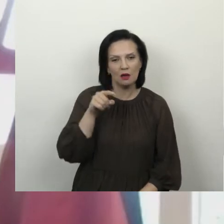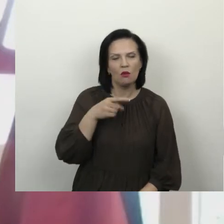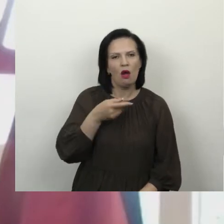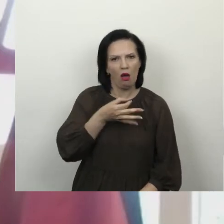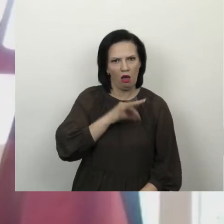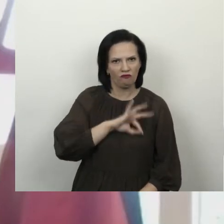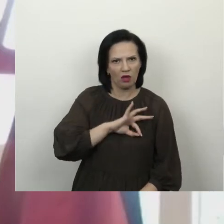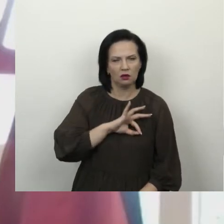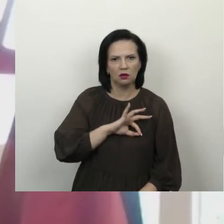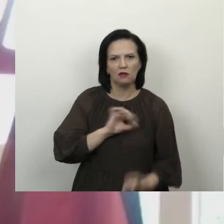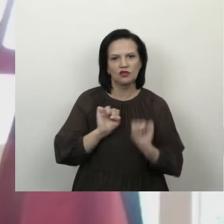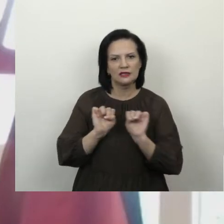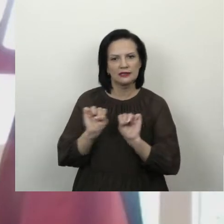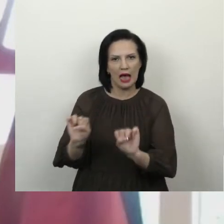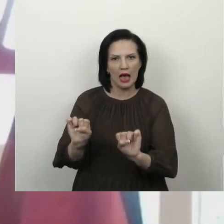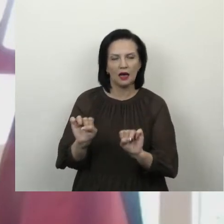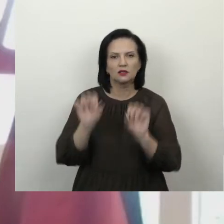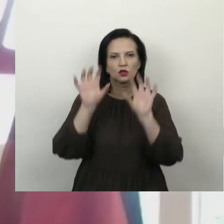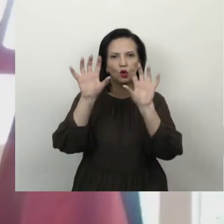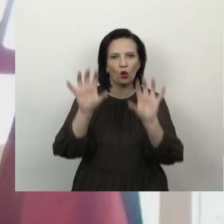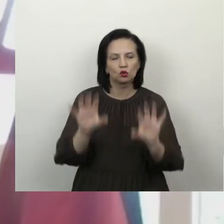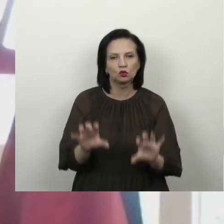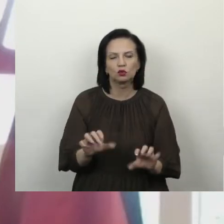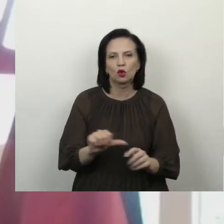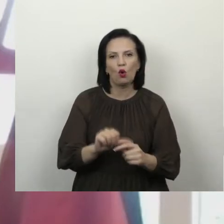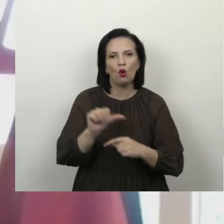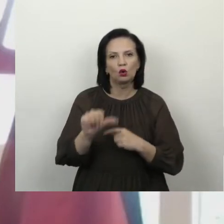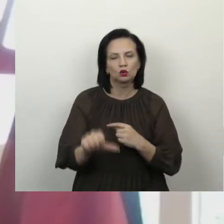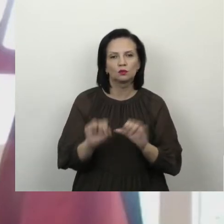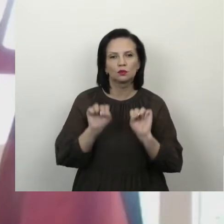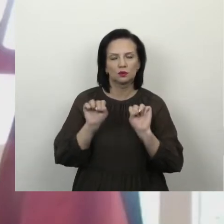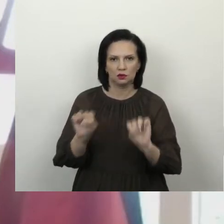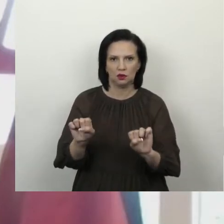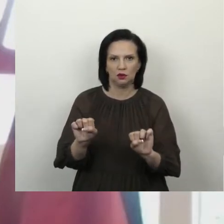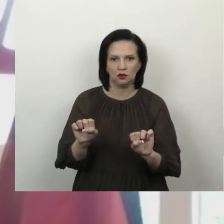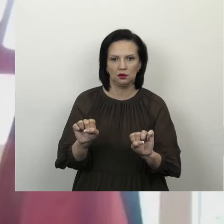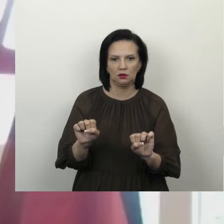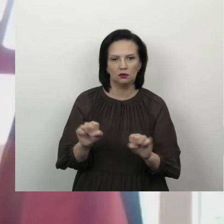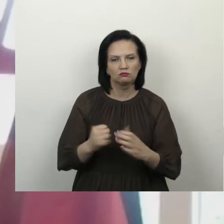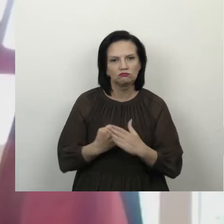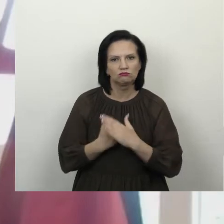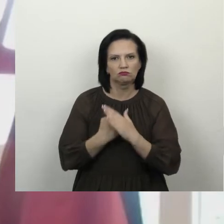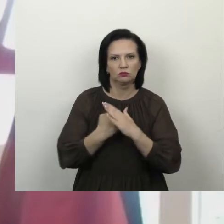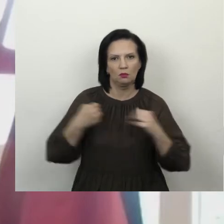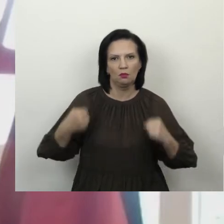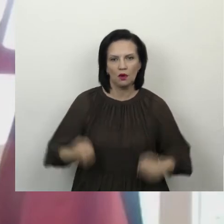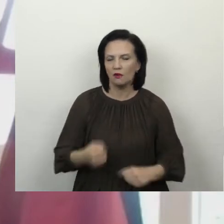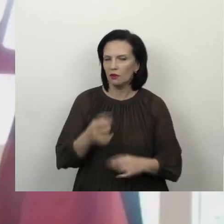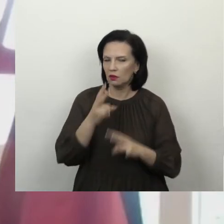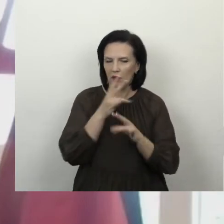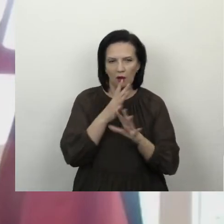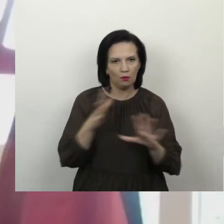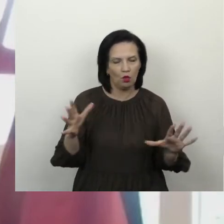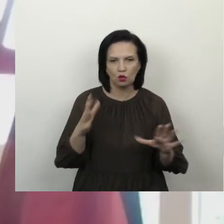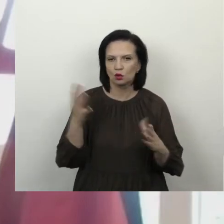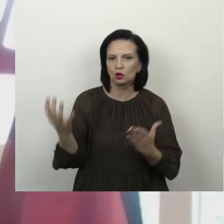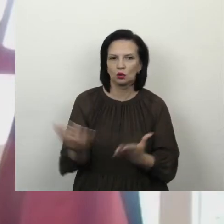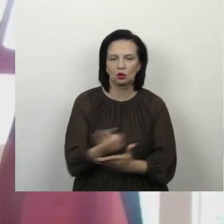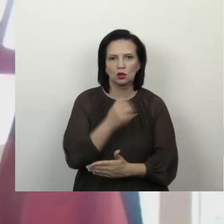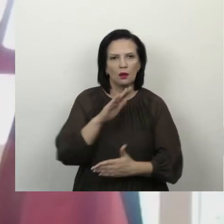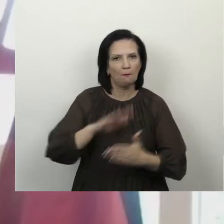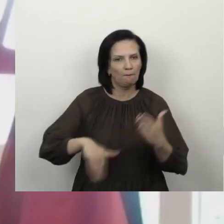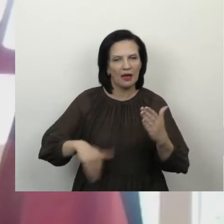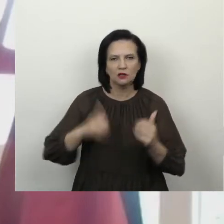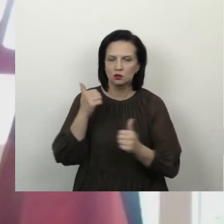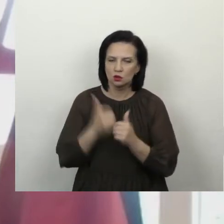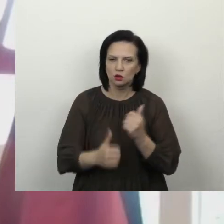Constitution, especially the protection of fundamental rights, cannot be achieved without the daily work of